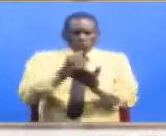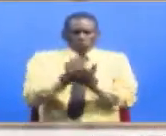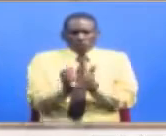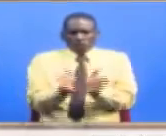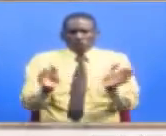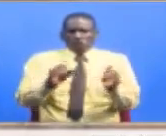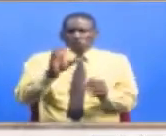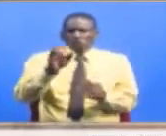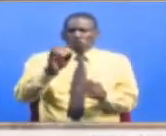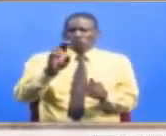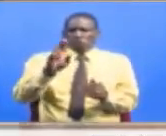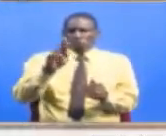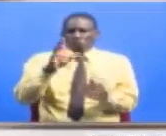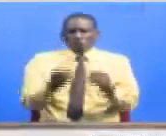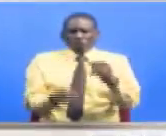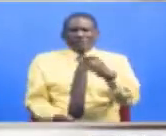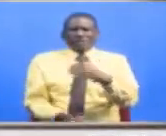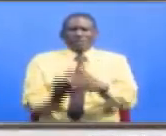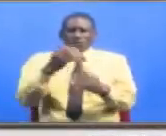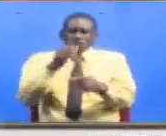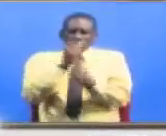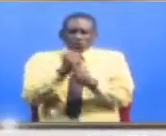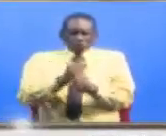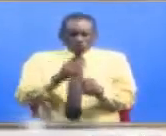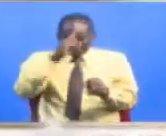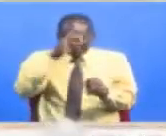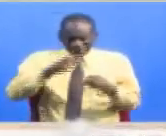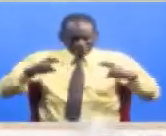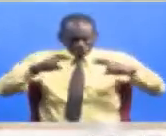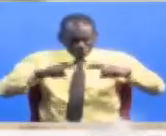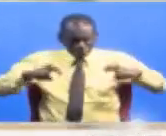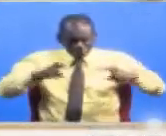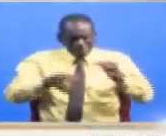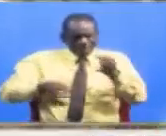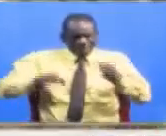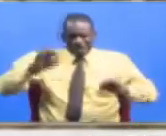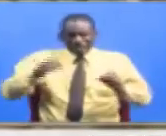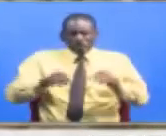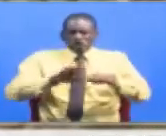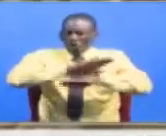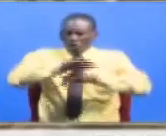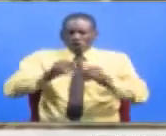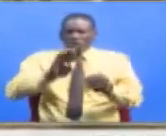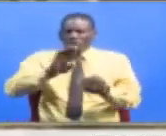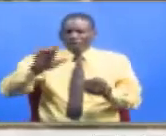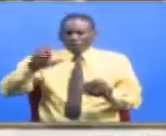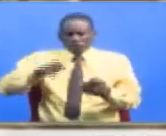Edward Ouko, was established to carry out a thorough analysis of the stock of pending bills that